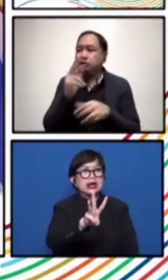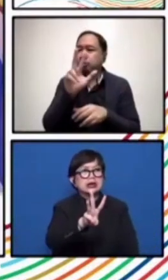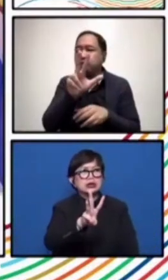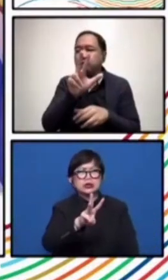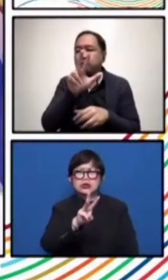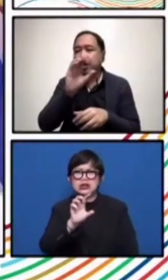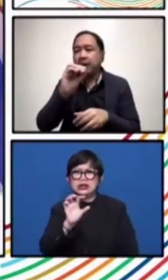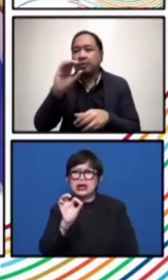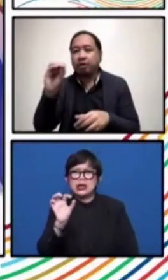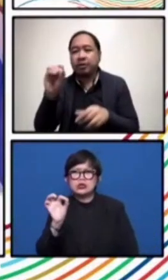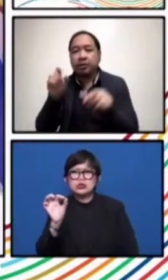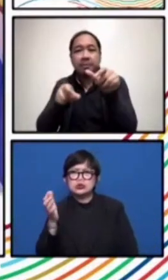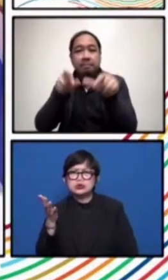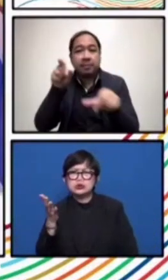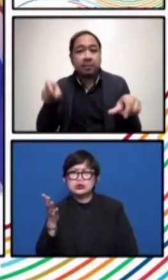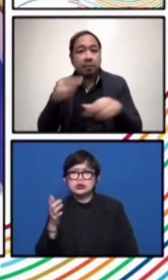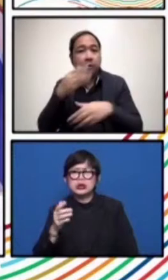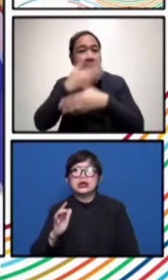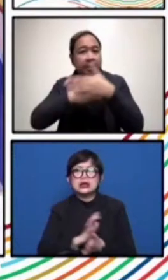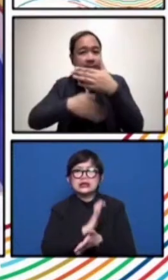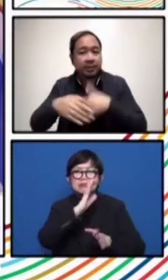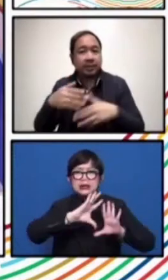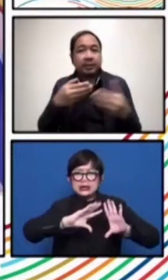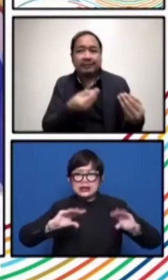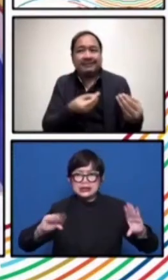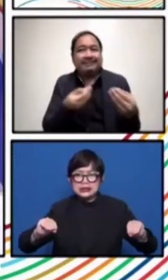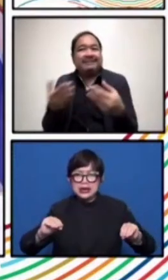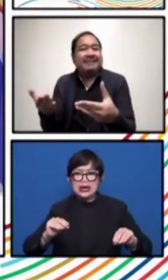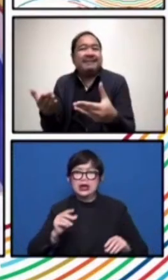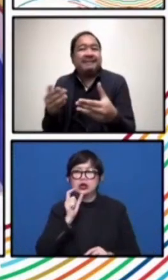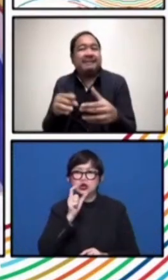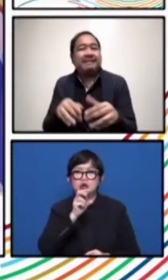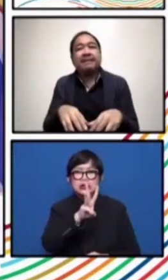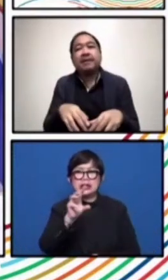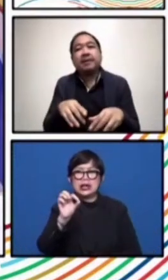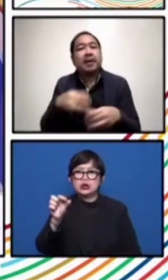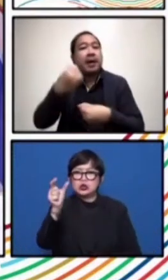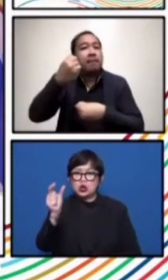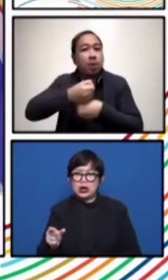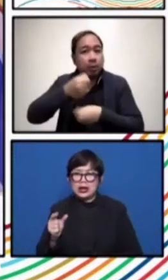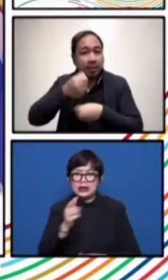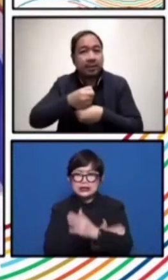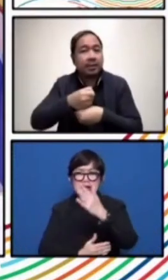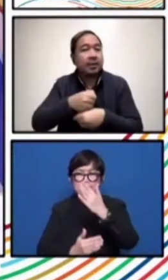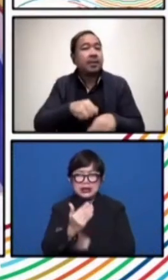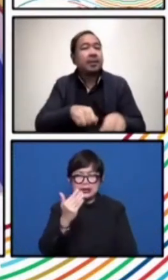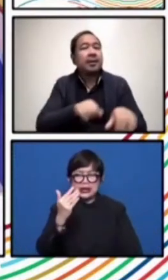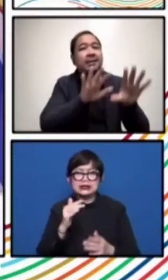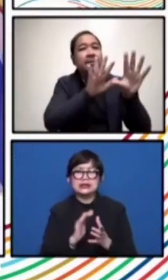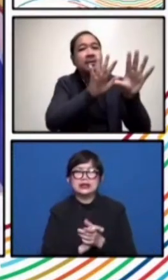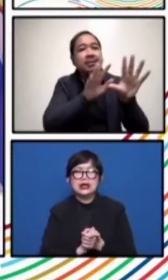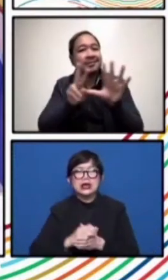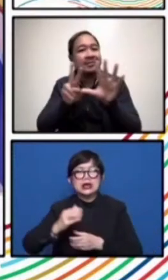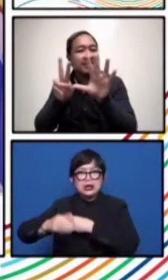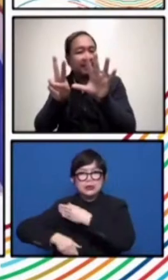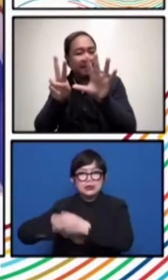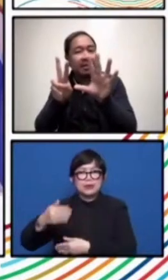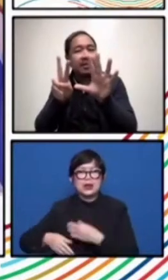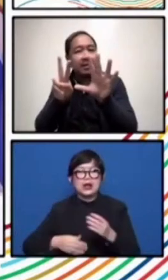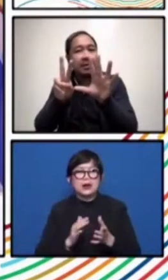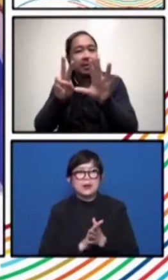with employment within 17 state-owned Enterprises initially we realized that